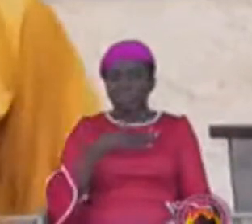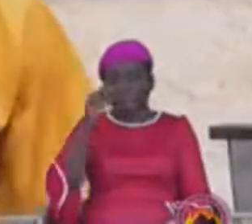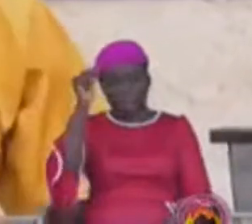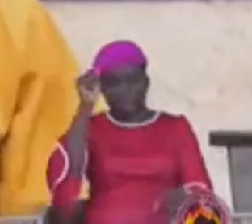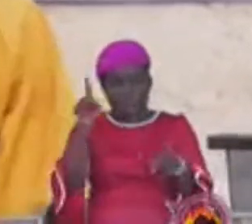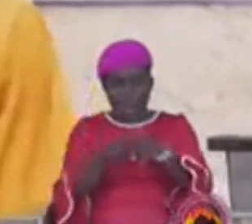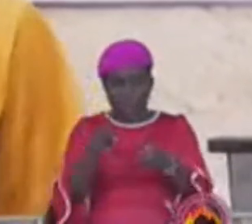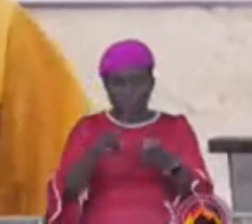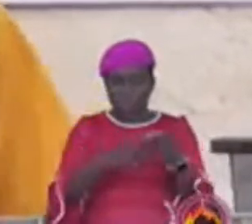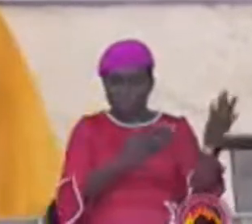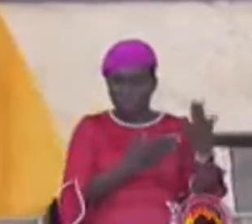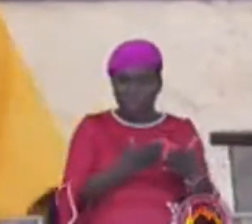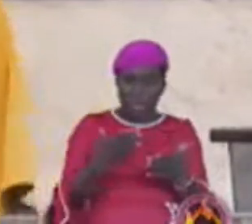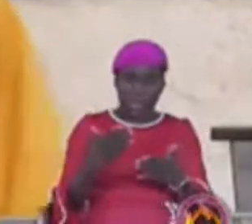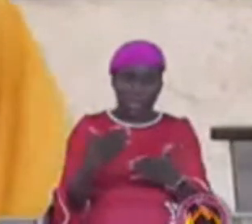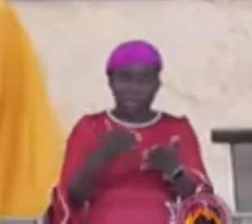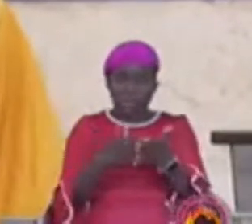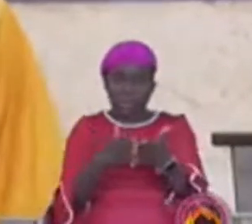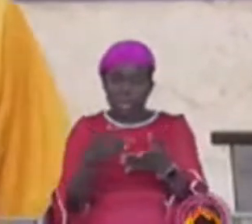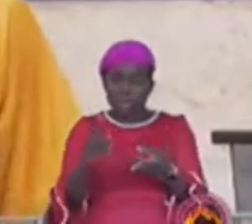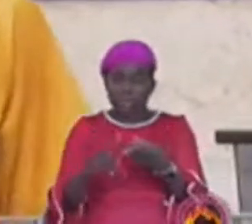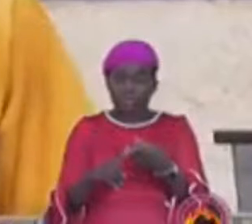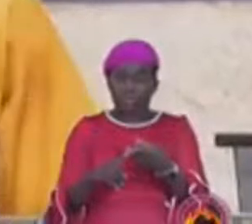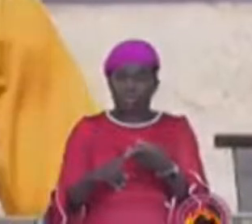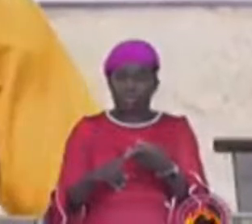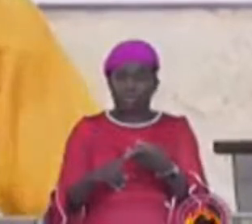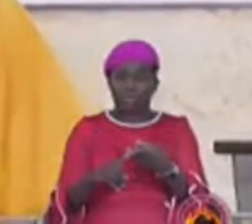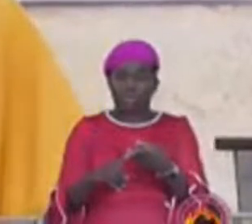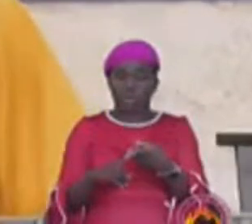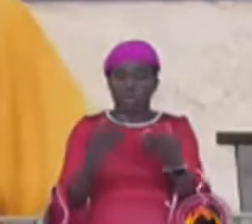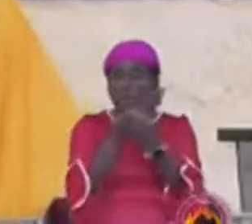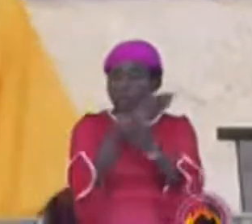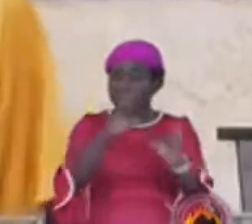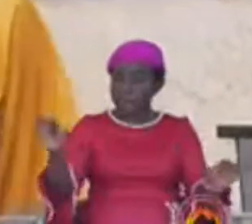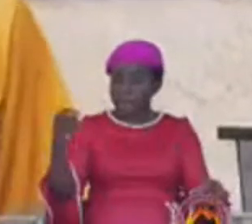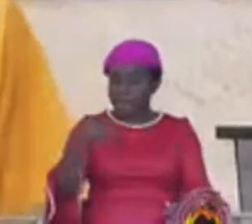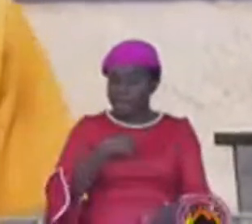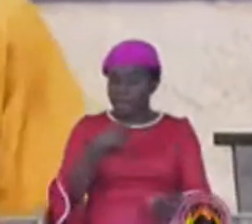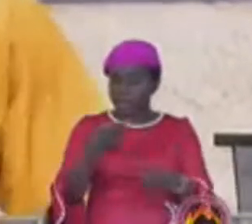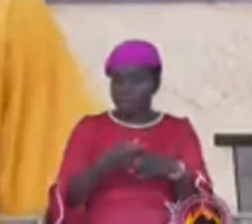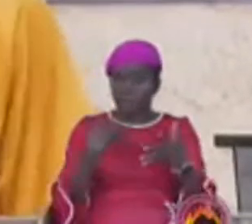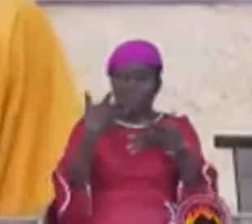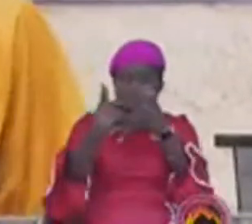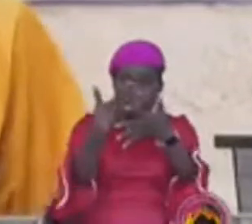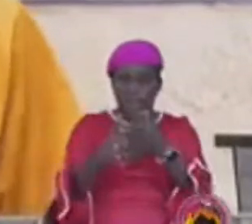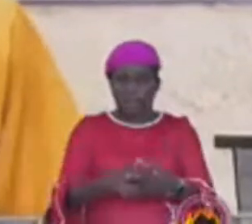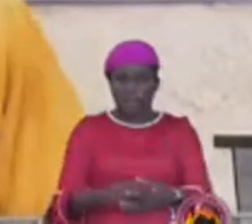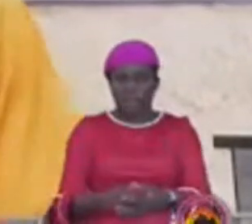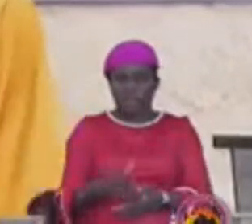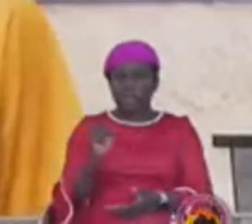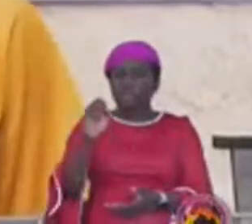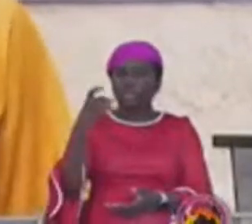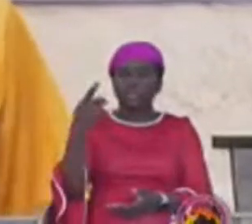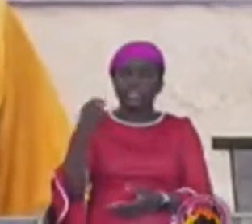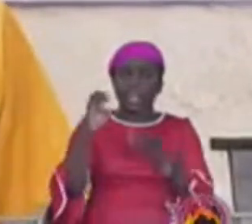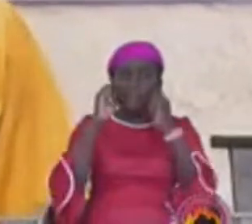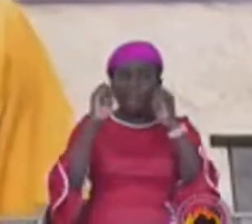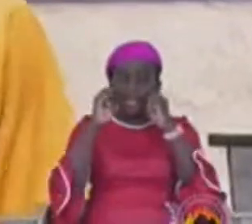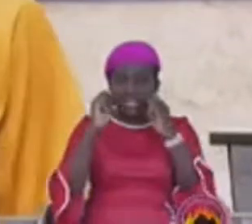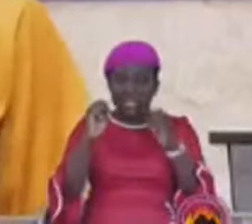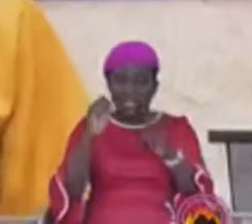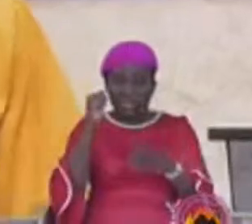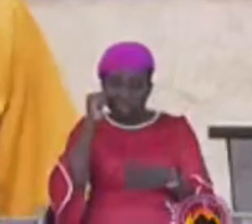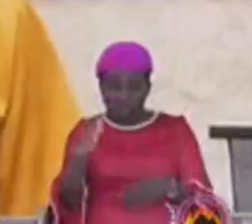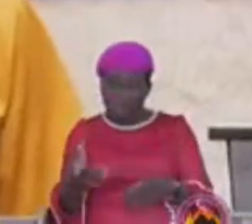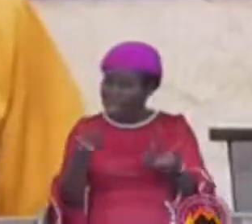lo gba to ma dele njo Monday yen woman evangelist yen wa egbon mi wa salary fun woman evangelist yen pe ah